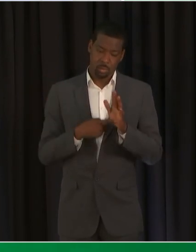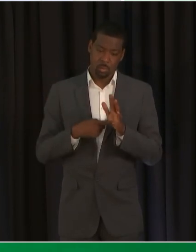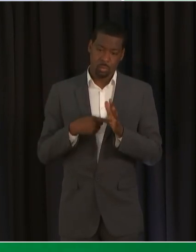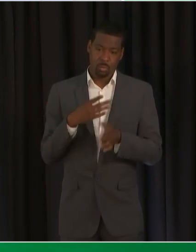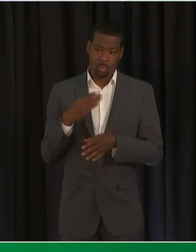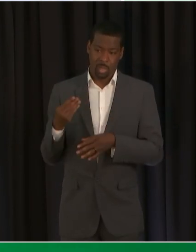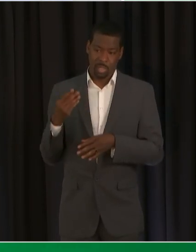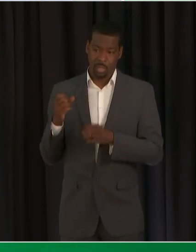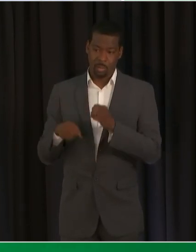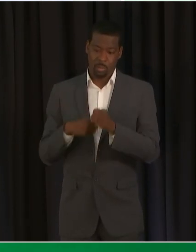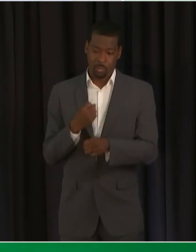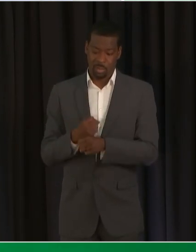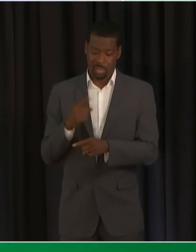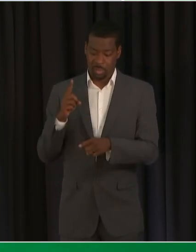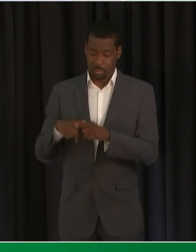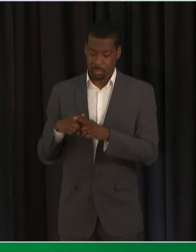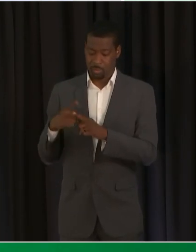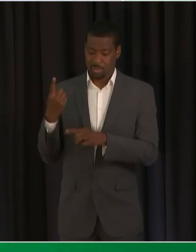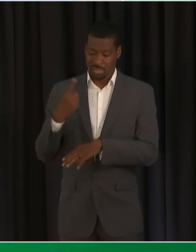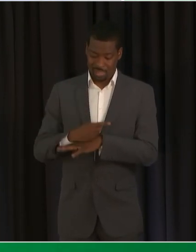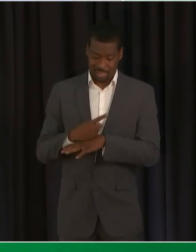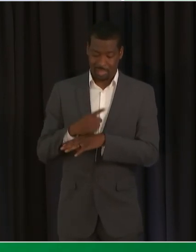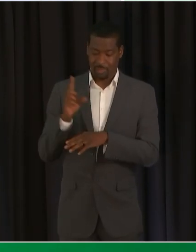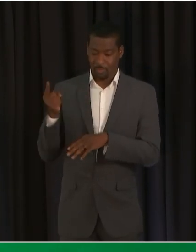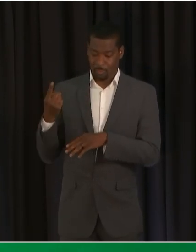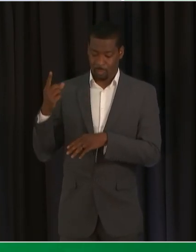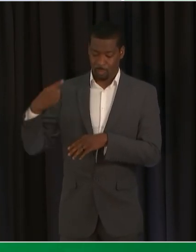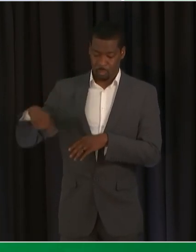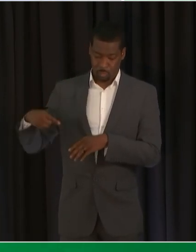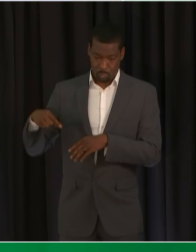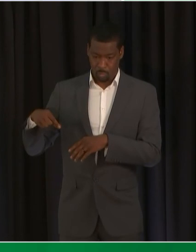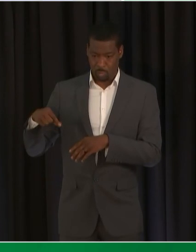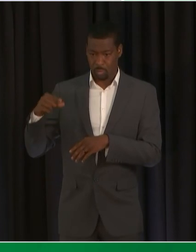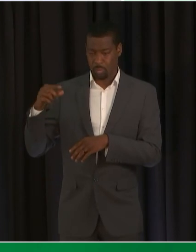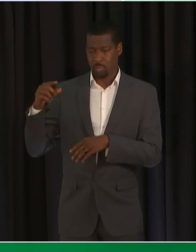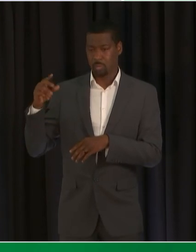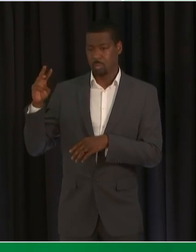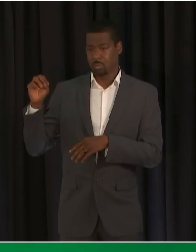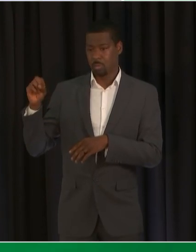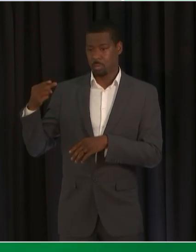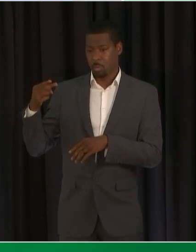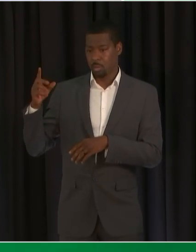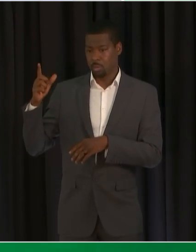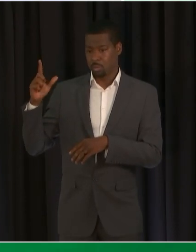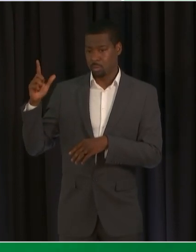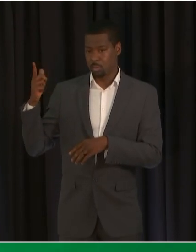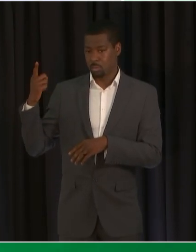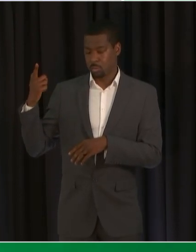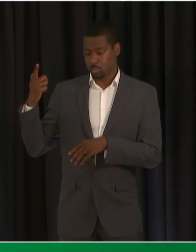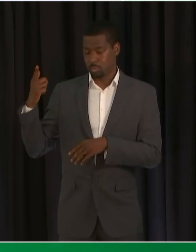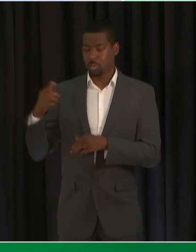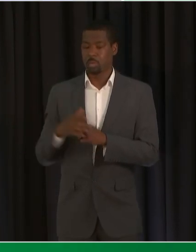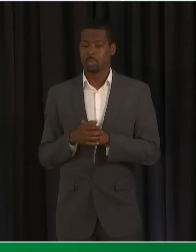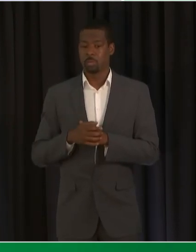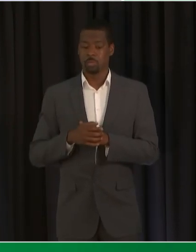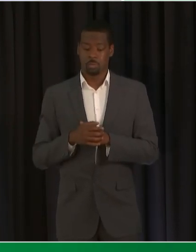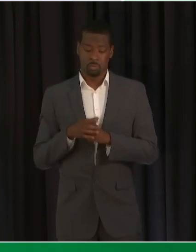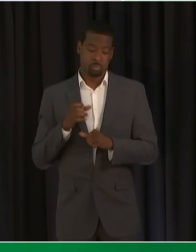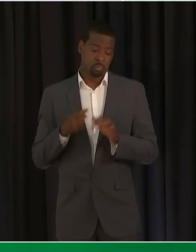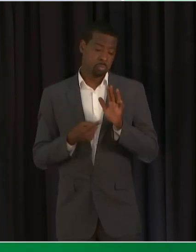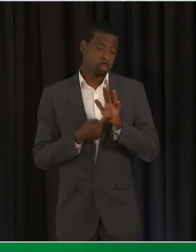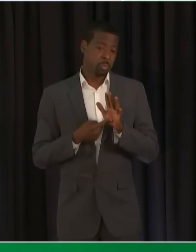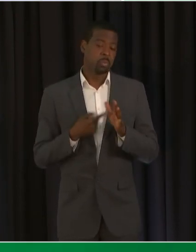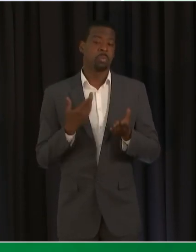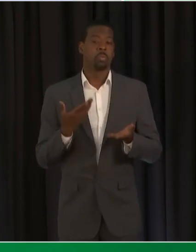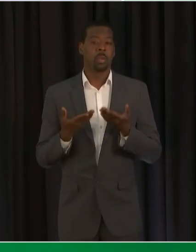and your year-to-date first quarter, March 31st, 2021 income statement shows, then you